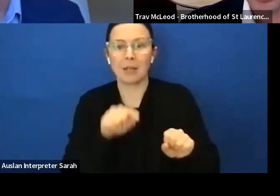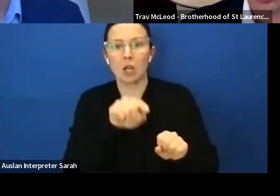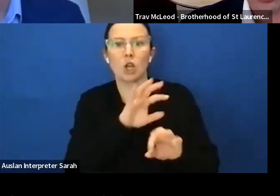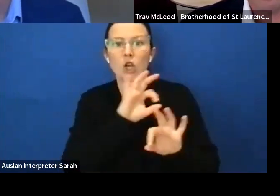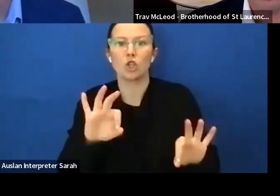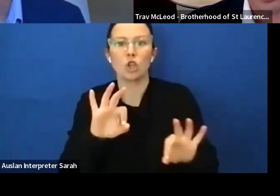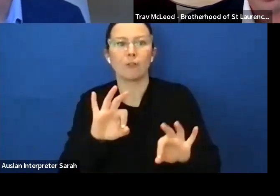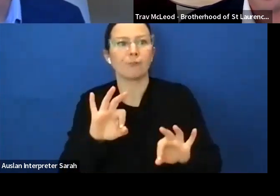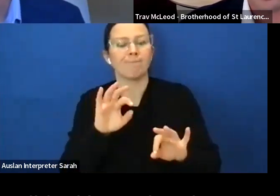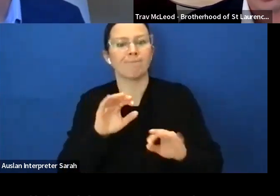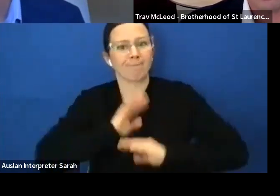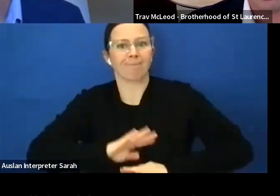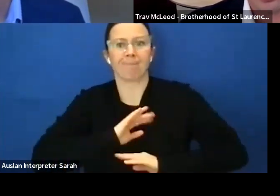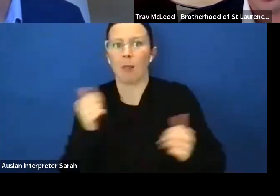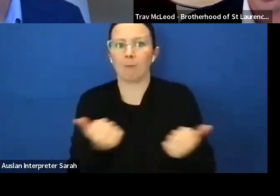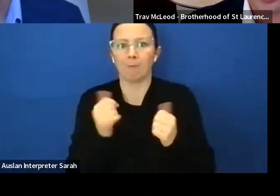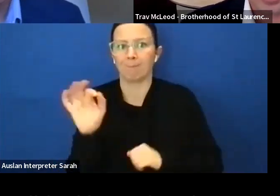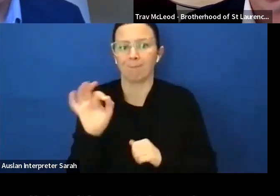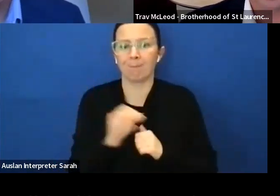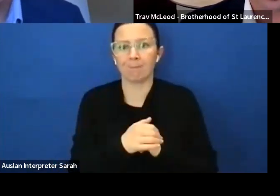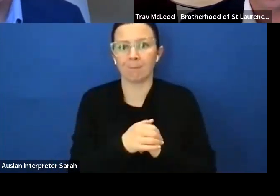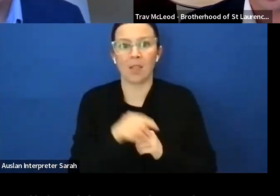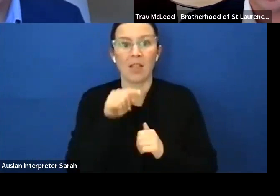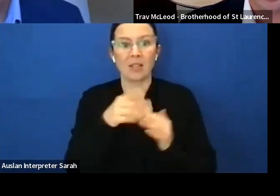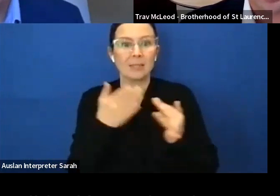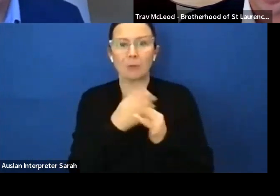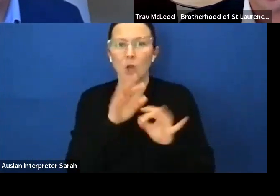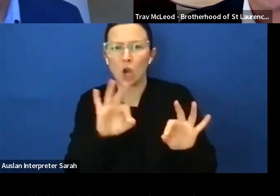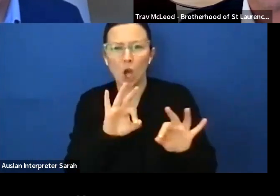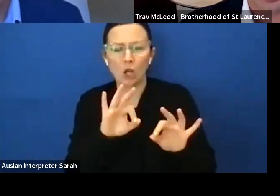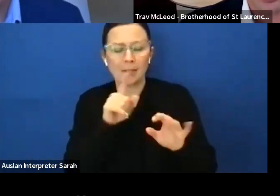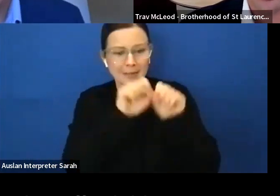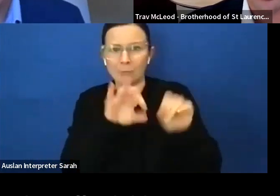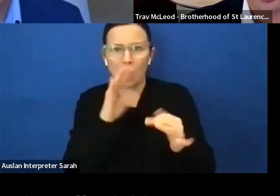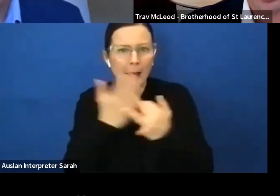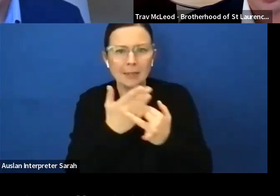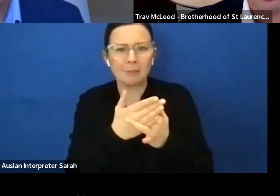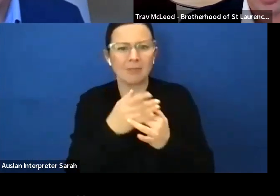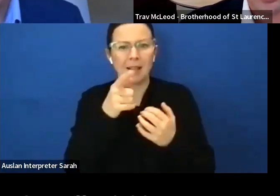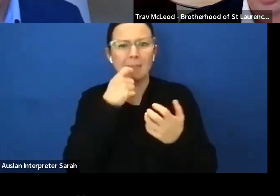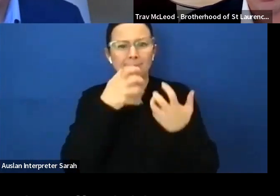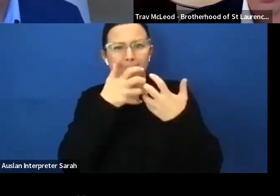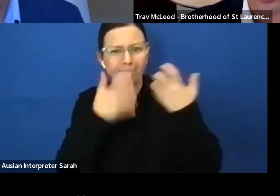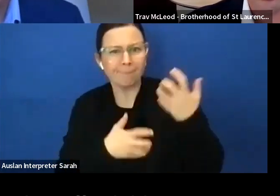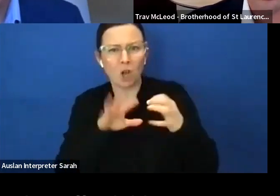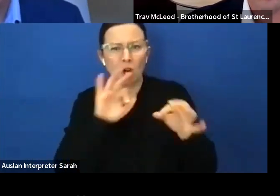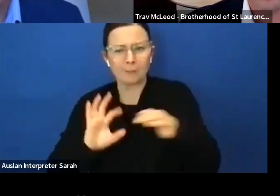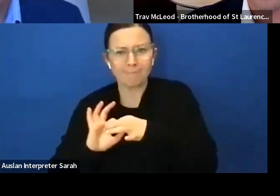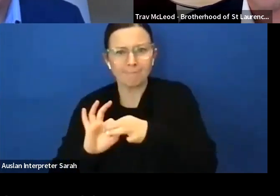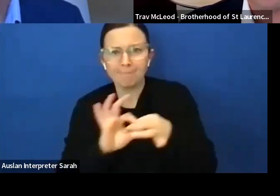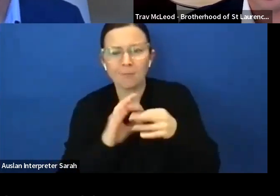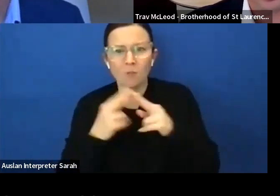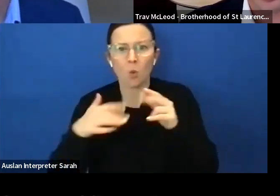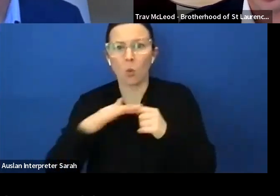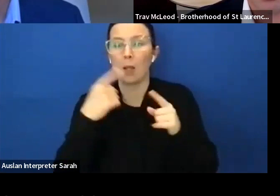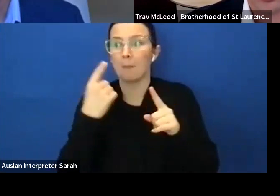its potential. The system is inaccessible, it's outdated, it's fragmented, and unaffordable for